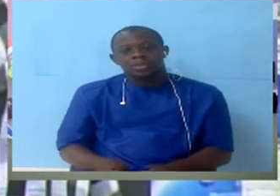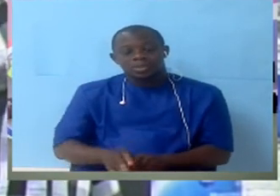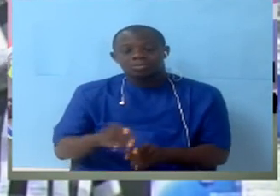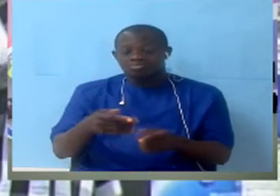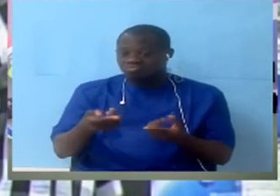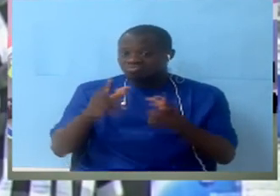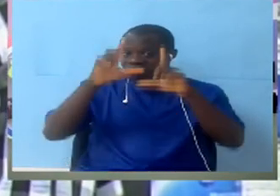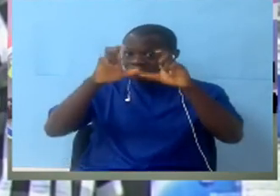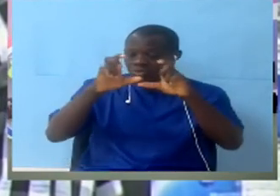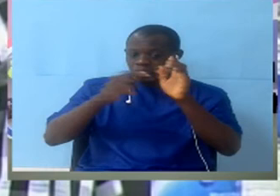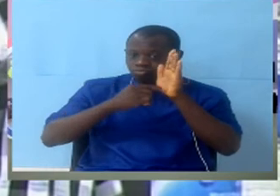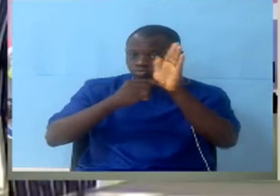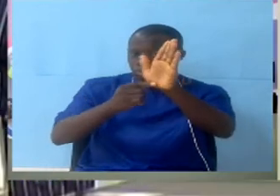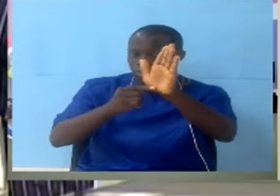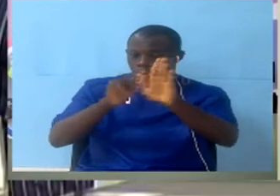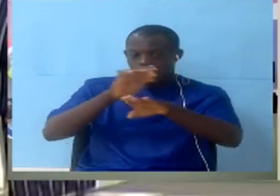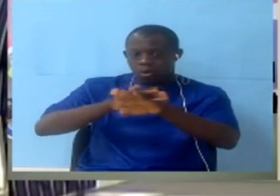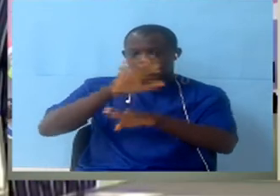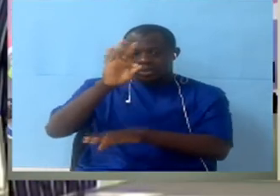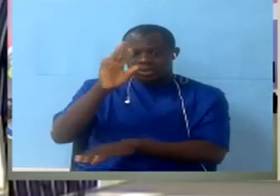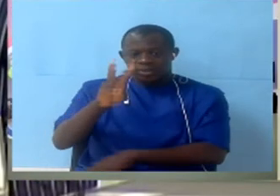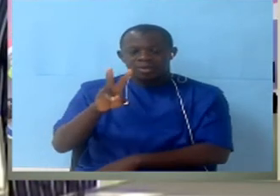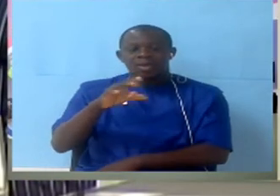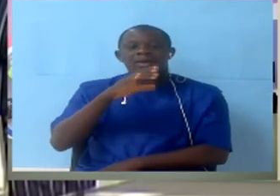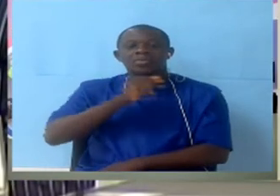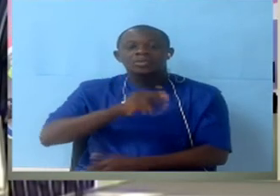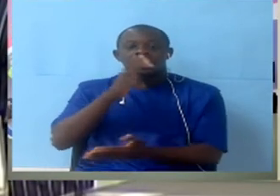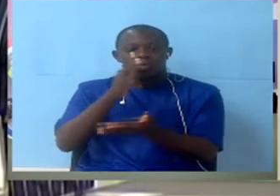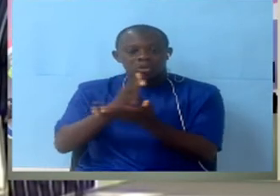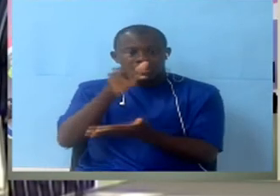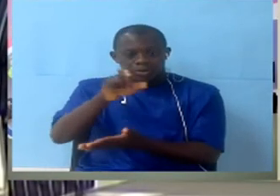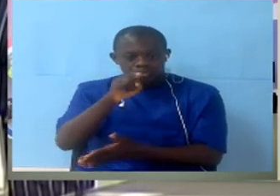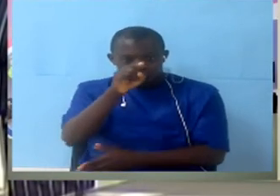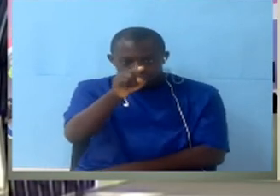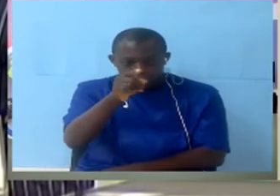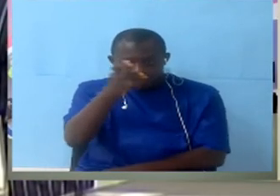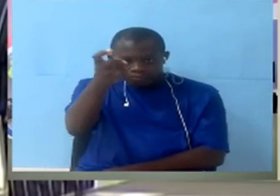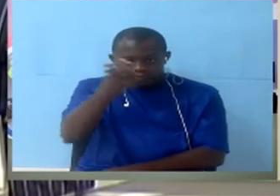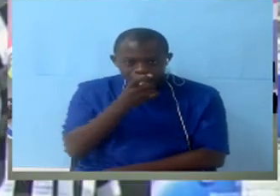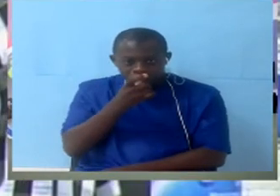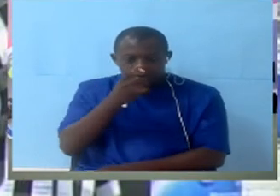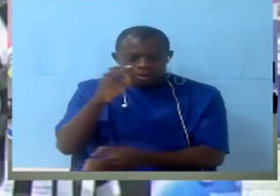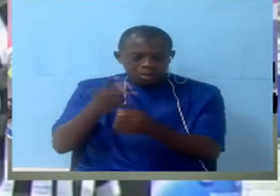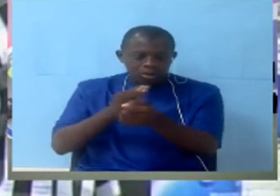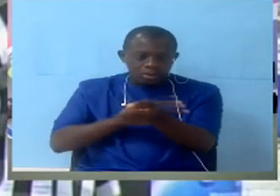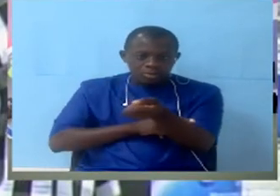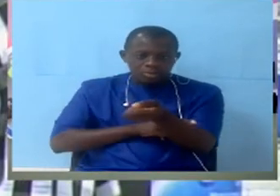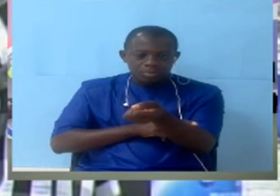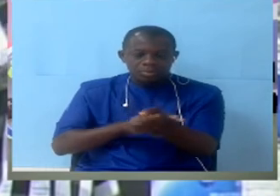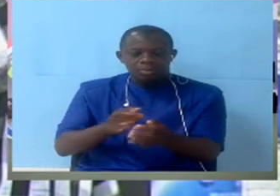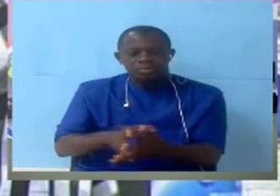That's what was shown on the TV. Mr. Witness, did you steal the ship? Sedo, for you tell us how you're in